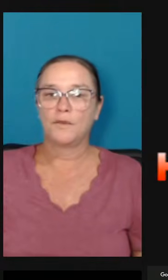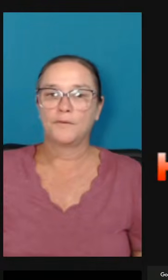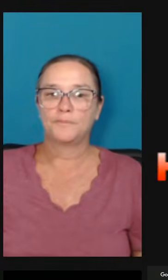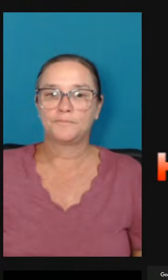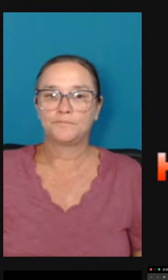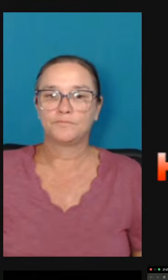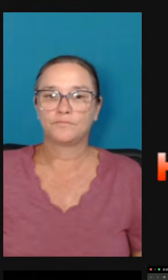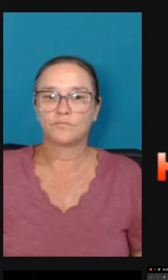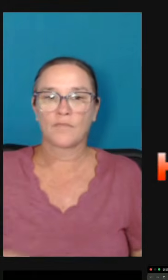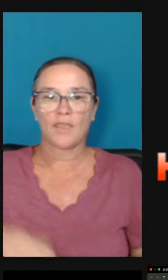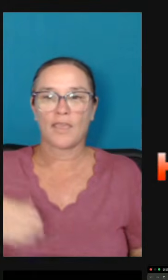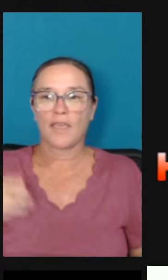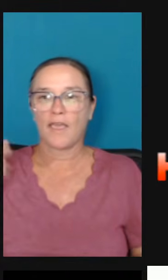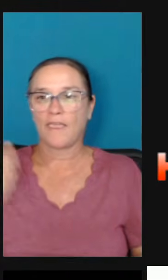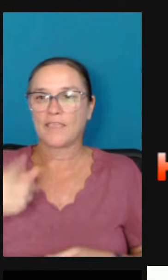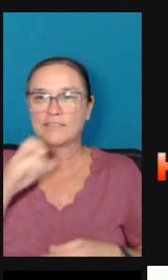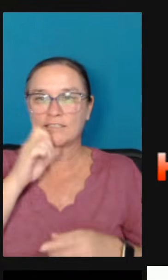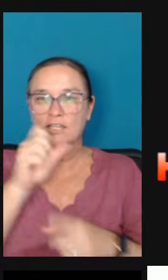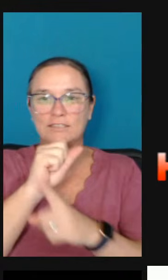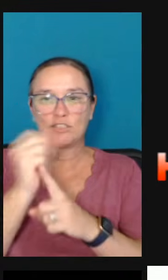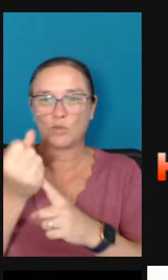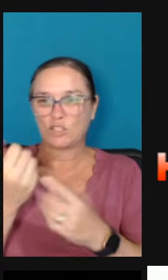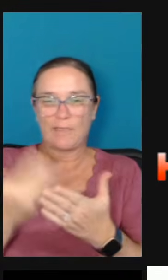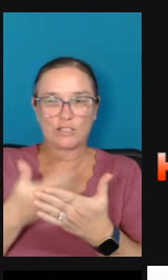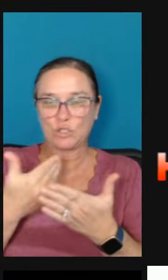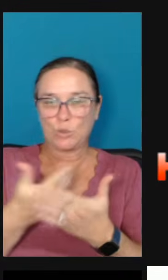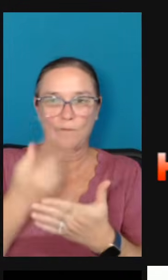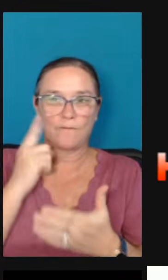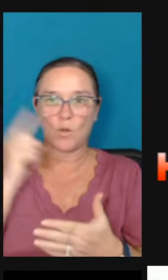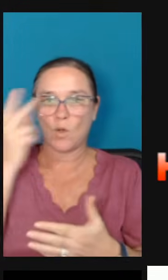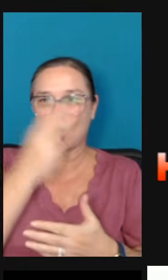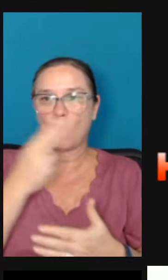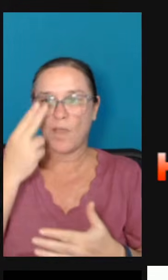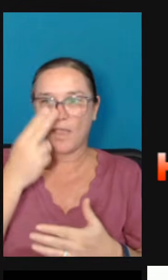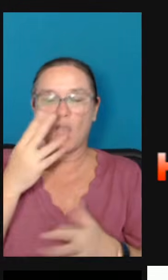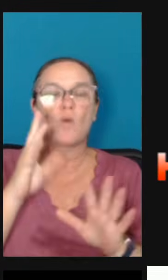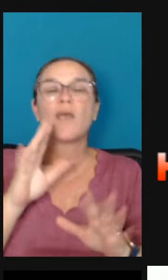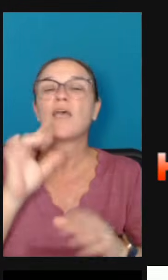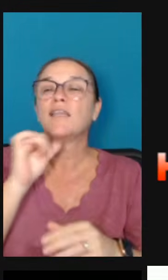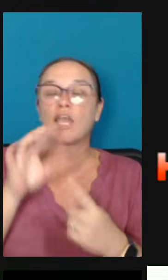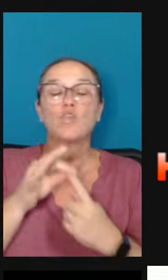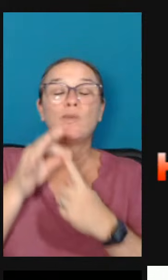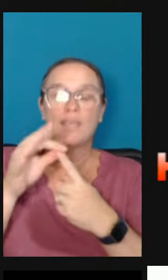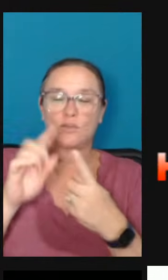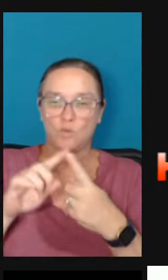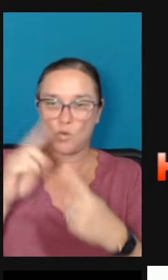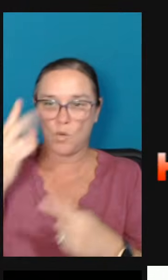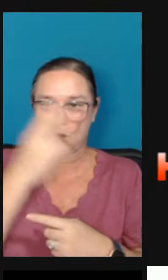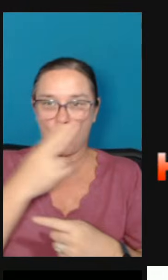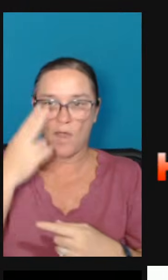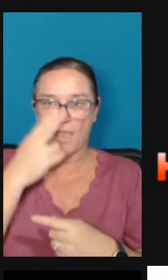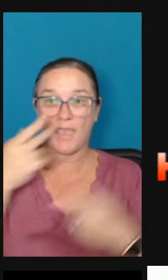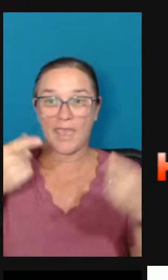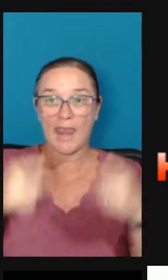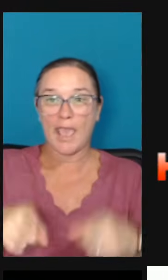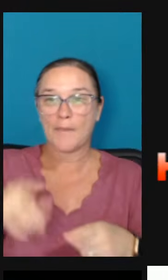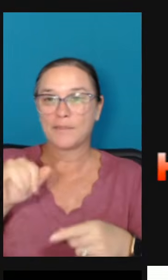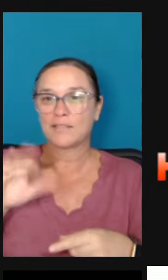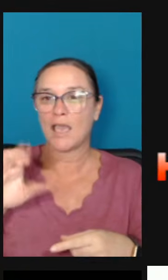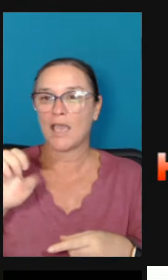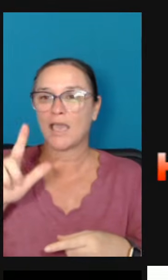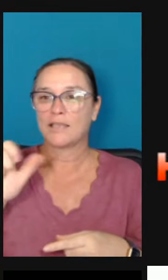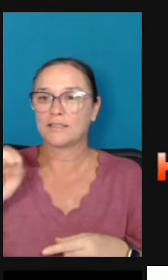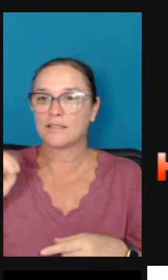Now, this is not a situation unique to Hawaii. I just wanted to note here, it happens in Iceland, it happens